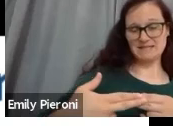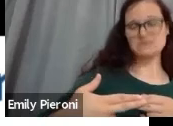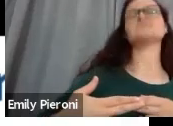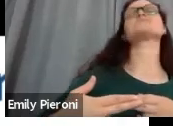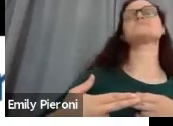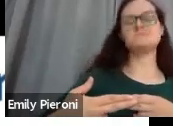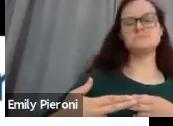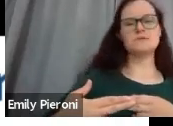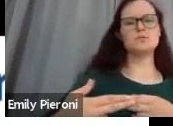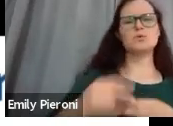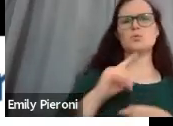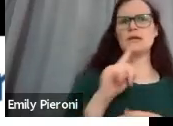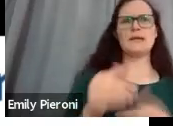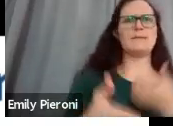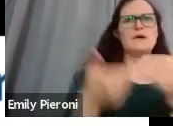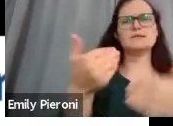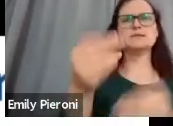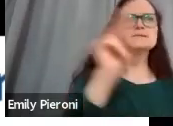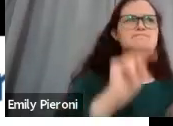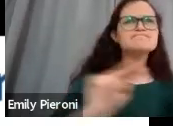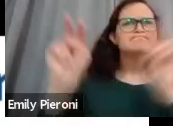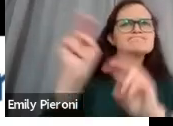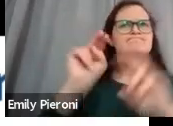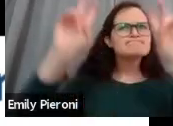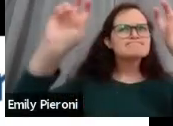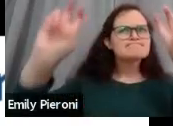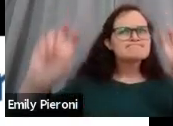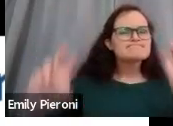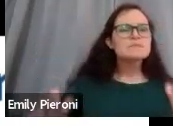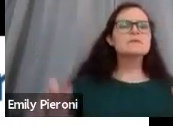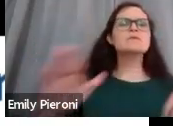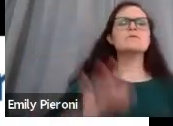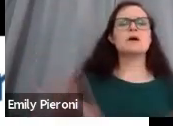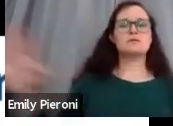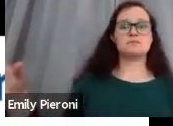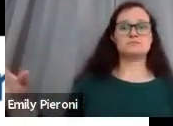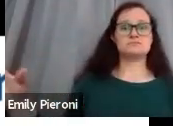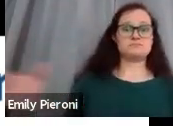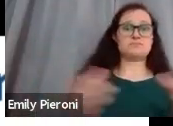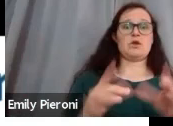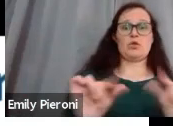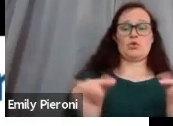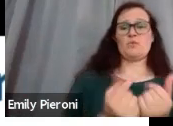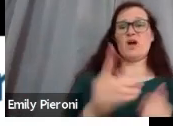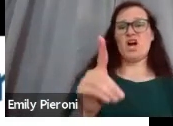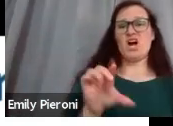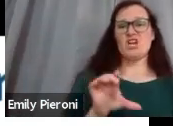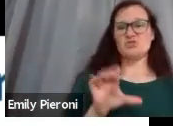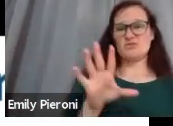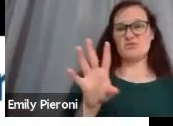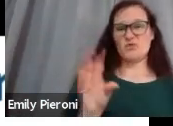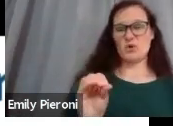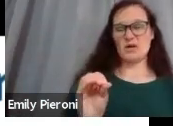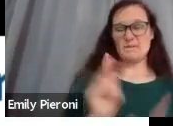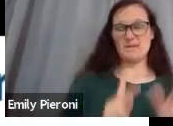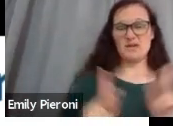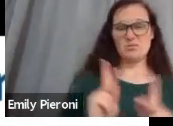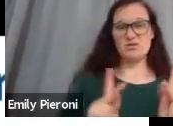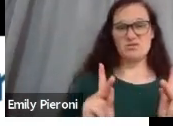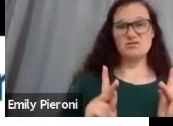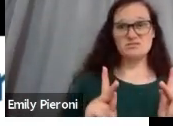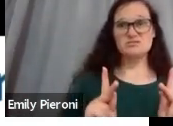at this. We have a consortium of about 140 people, NGOs, government agencies,